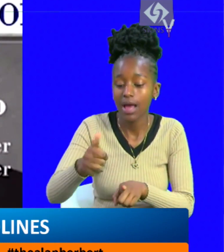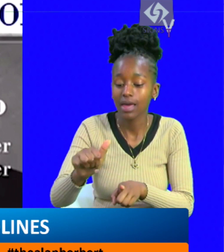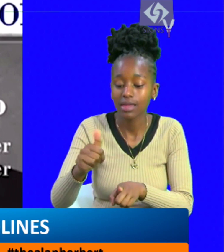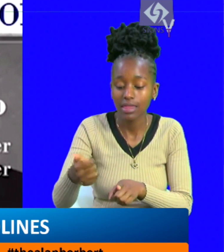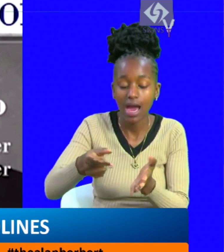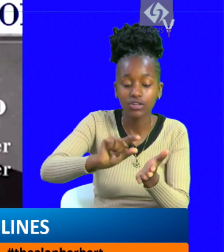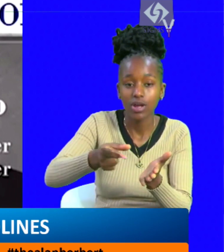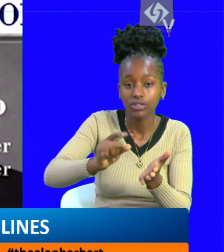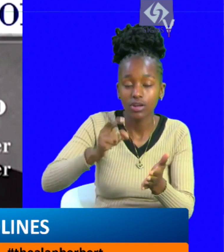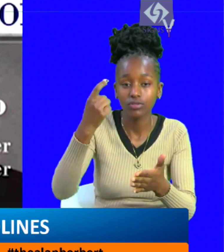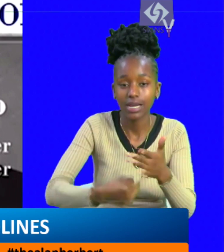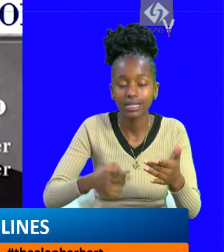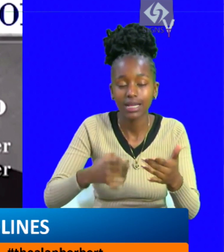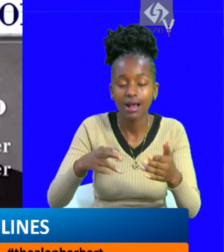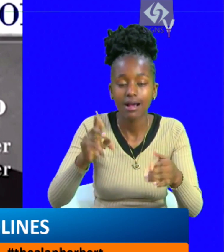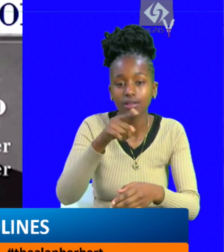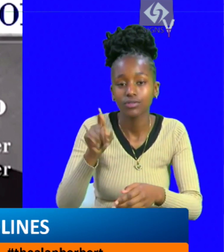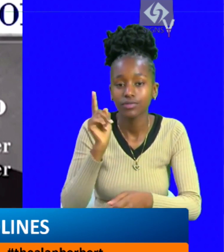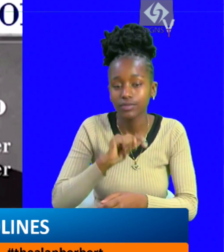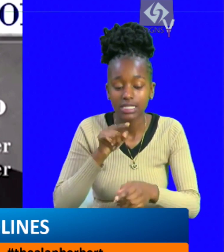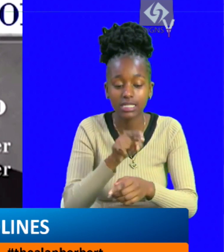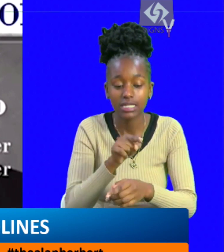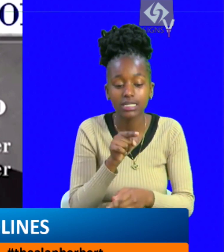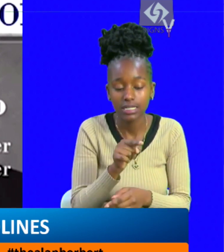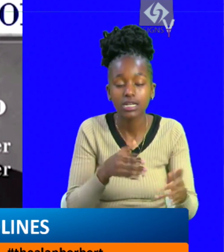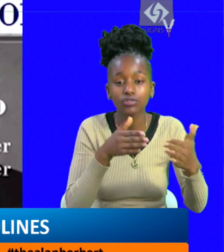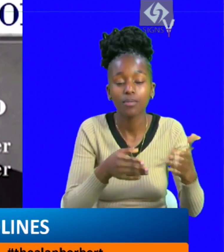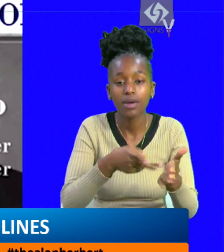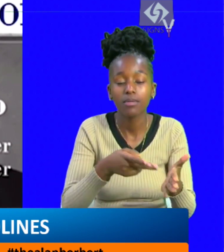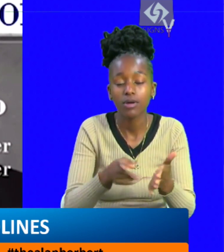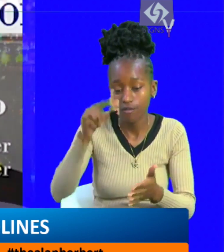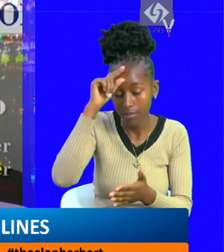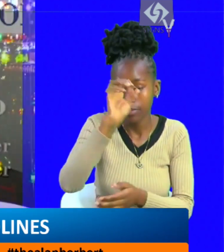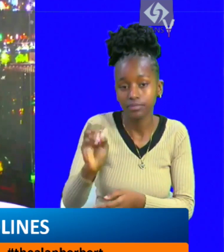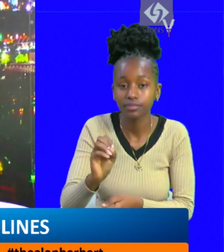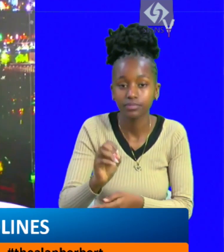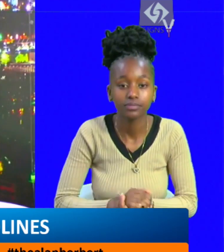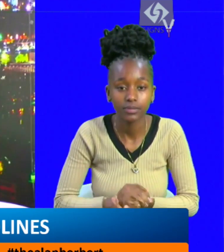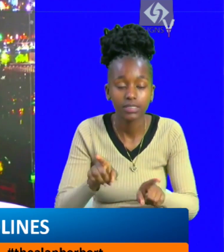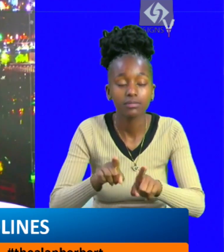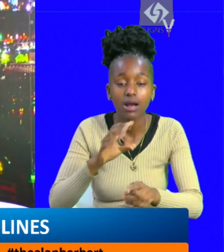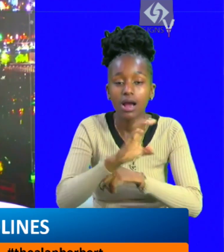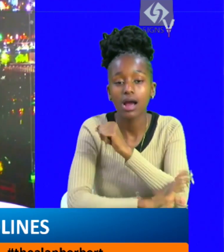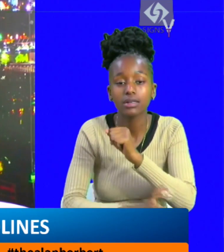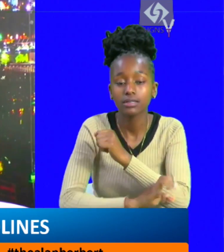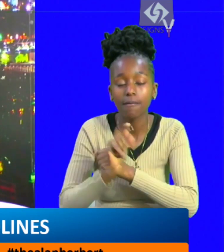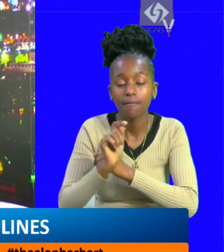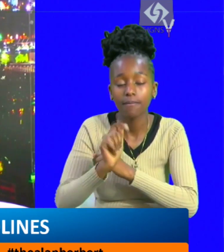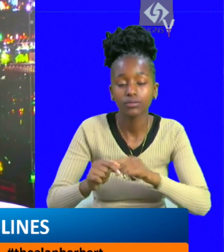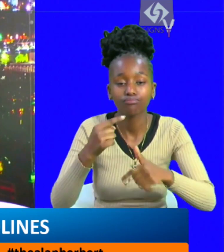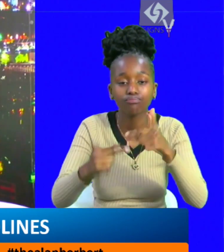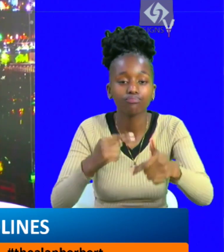2022 continues. Only the additional taxes are then suspended. That does not cripple